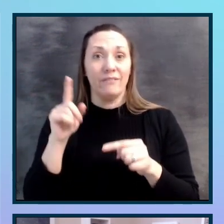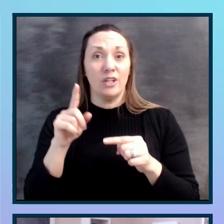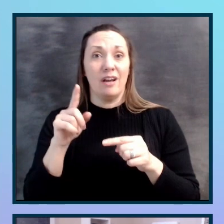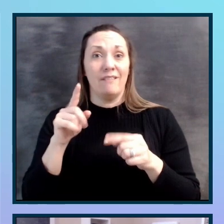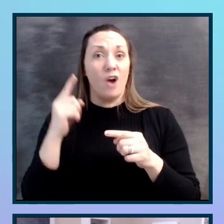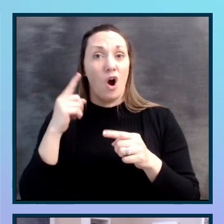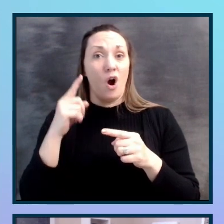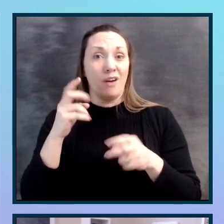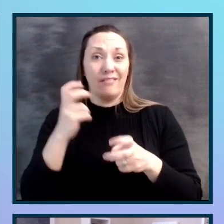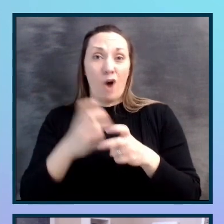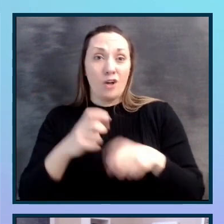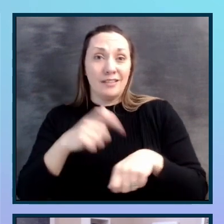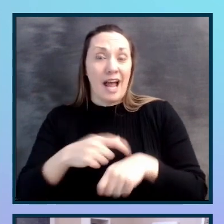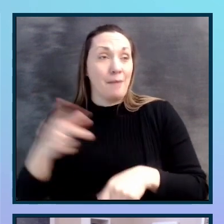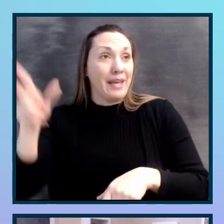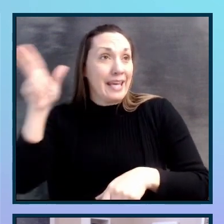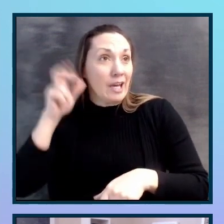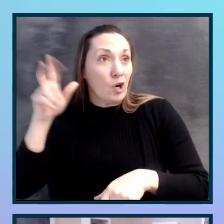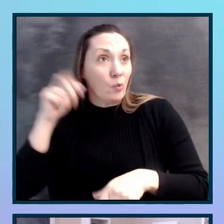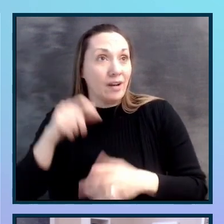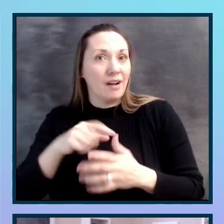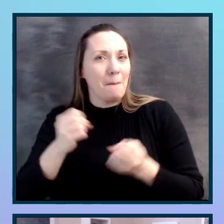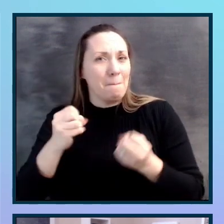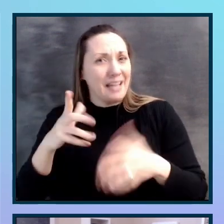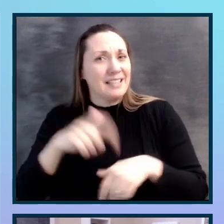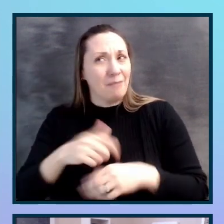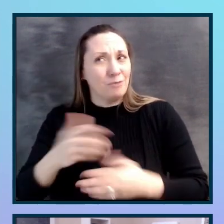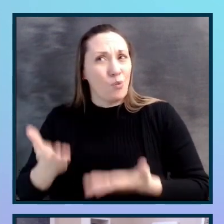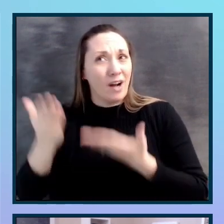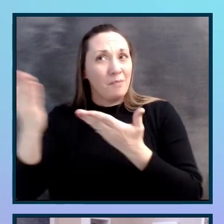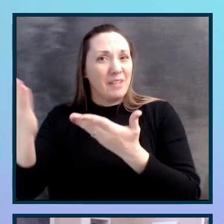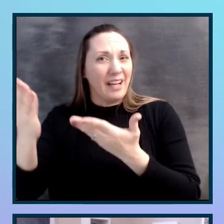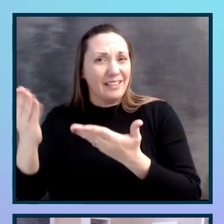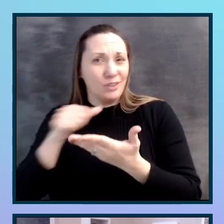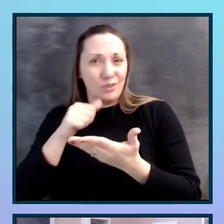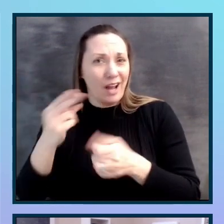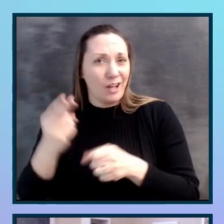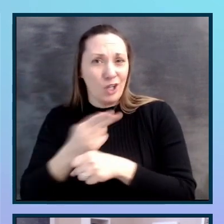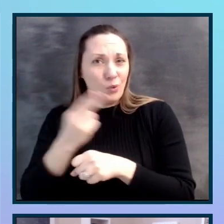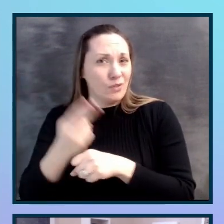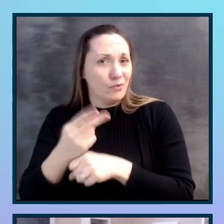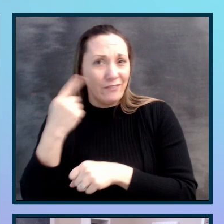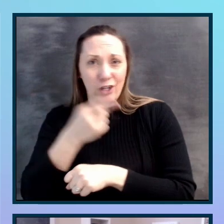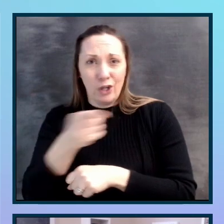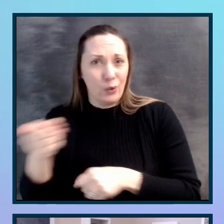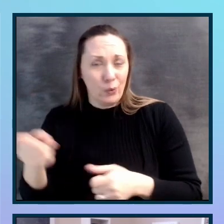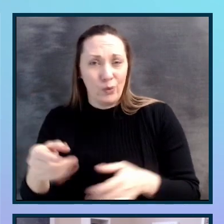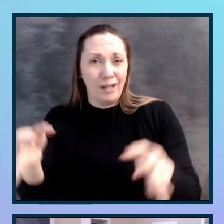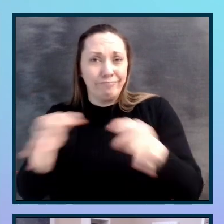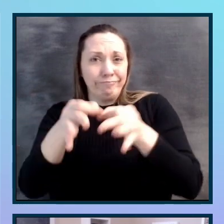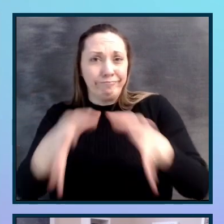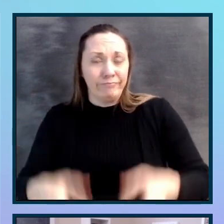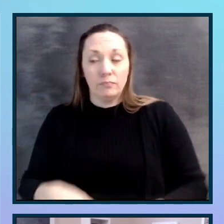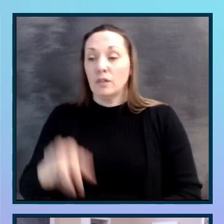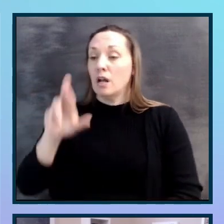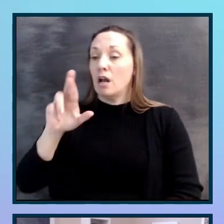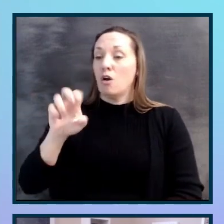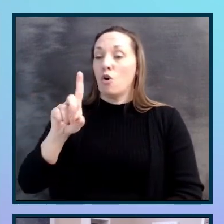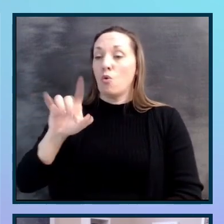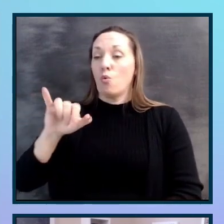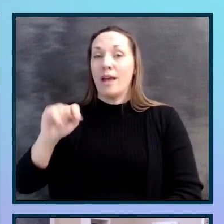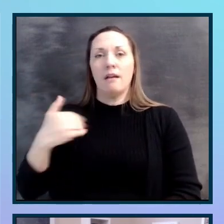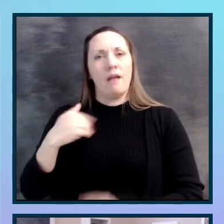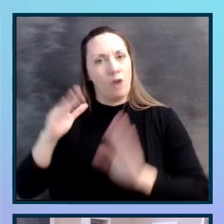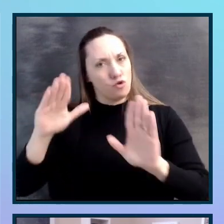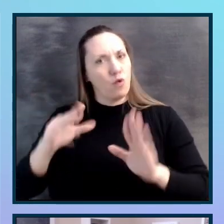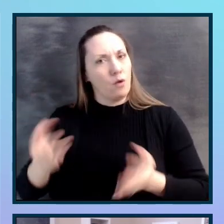of the Netflix recommendations are not going to be of any use whatsoever to you. Reddit has a great recommendation system